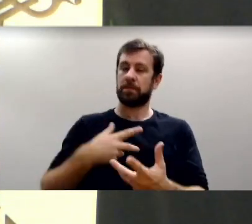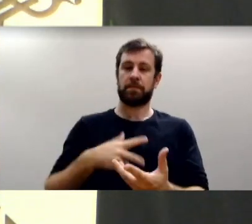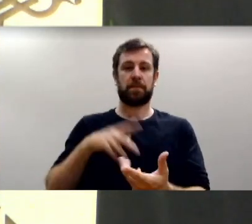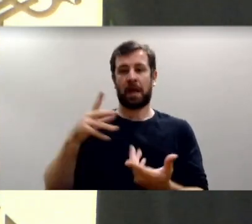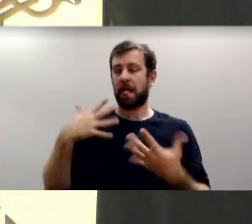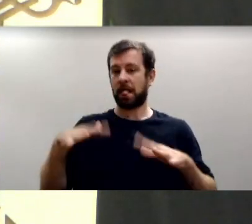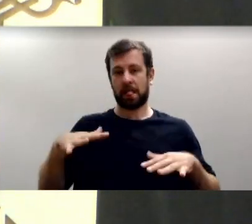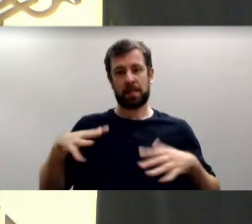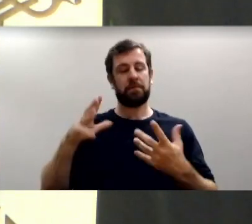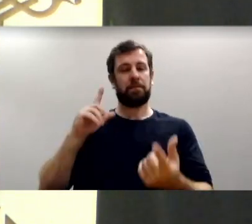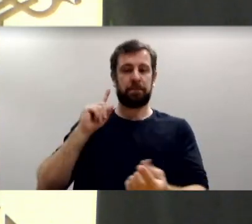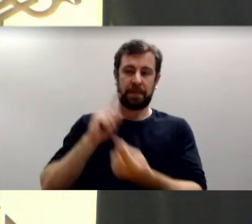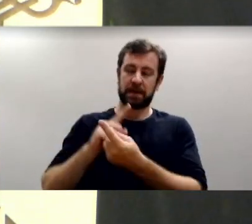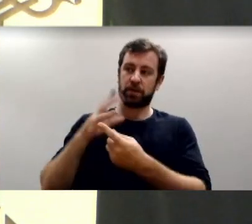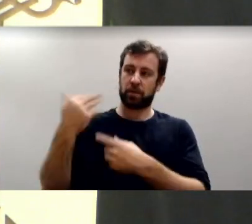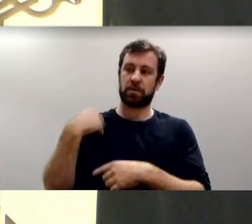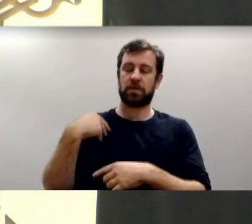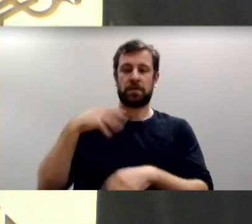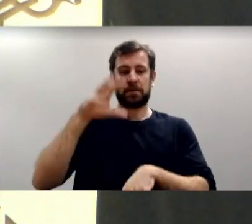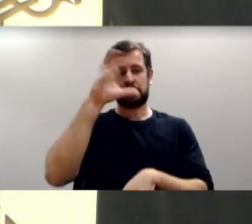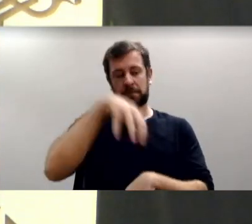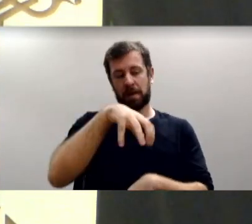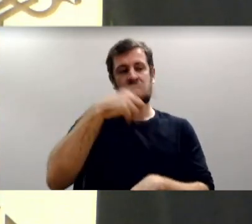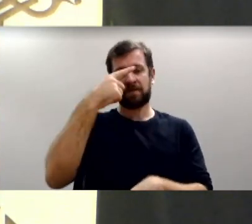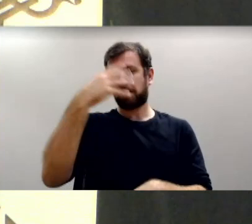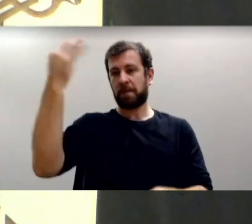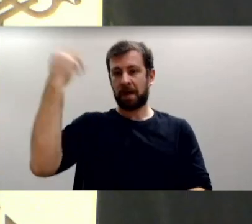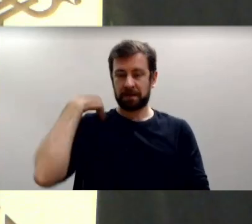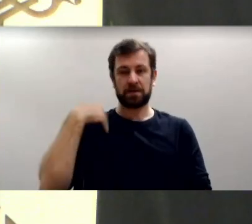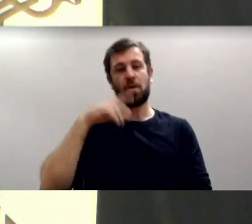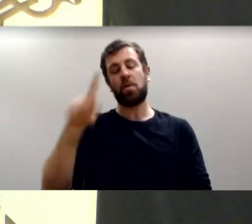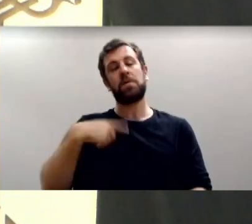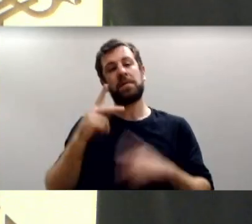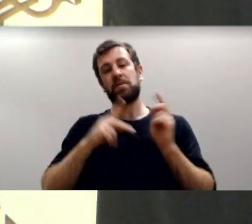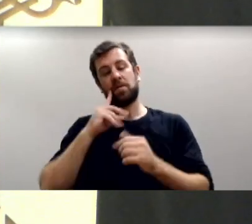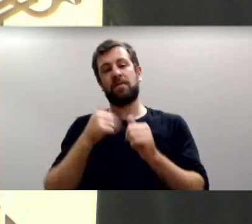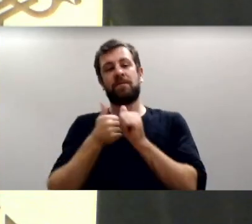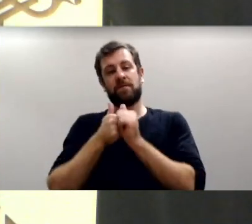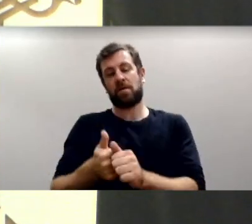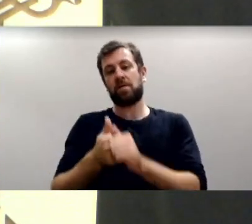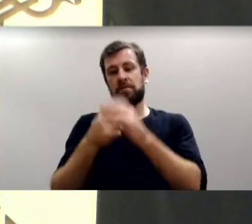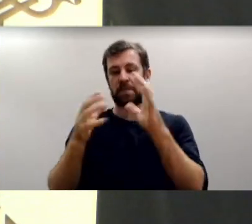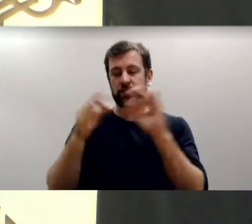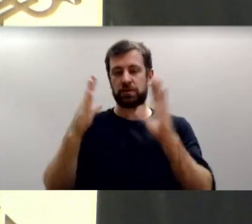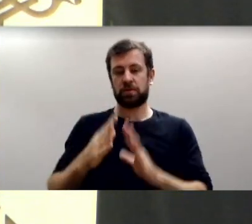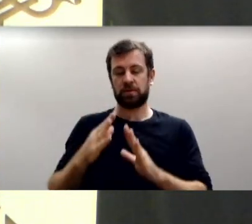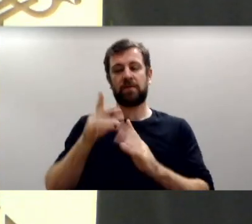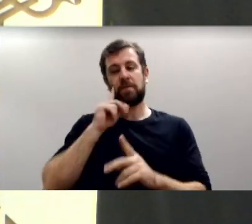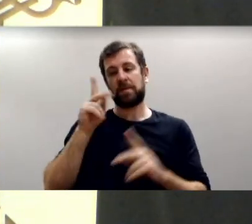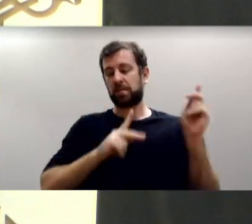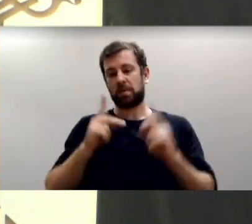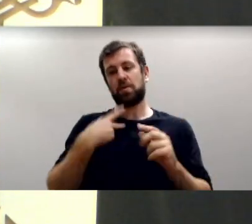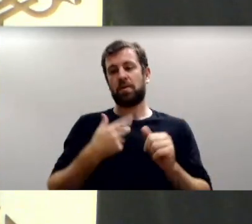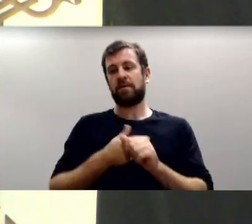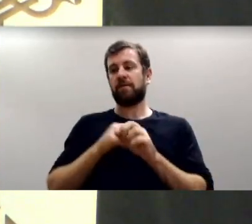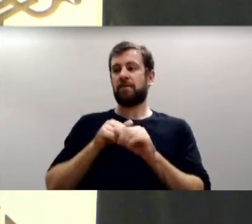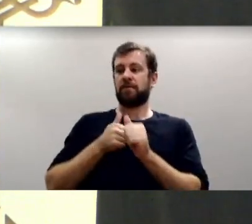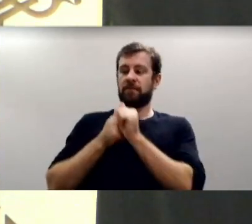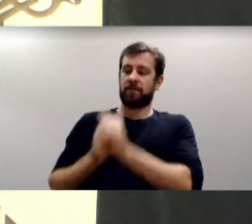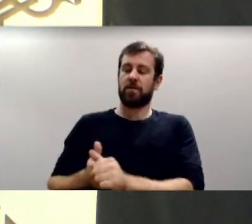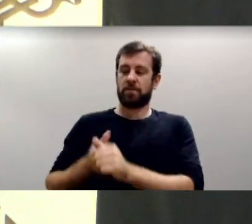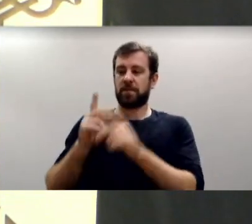past except to distinguish the one who follows the messenger from the one who turns upon his